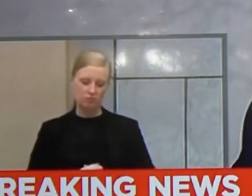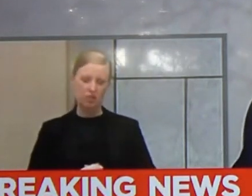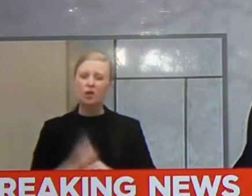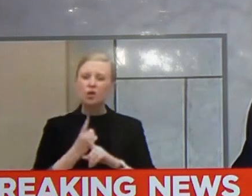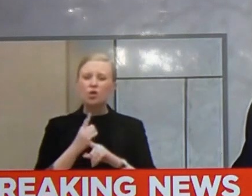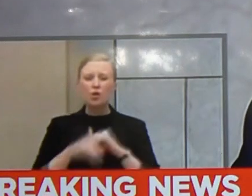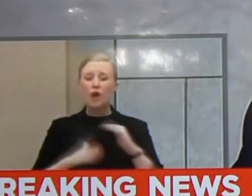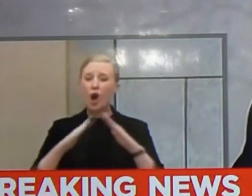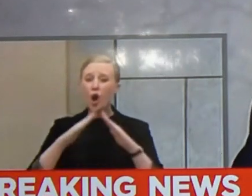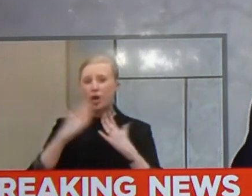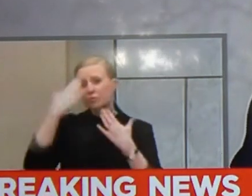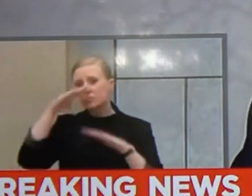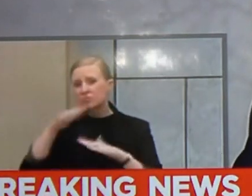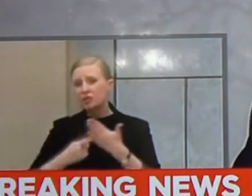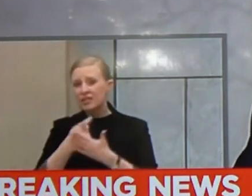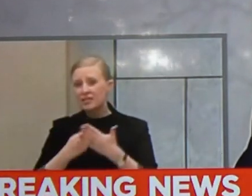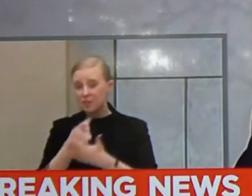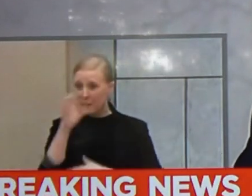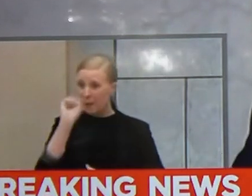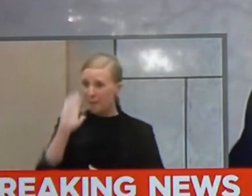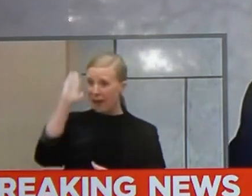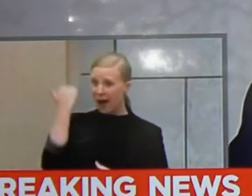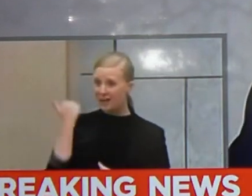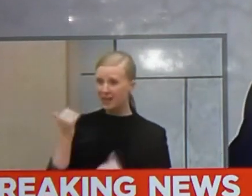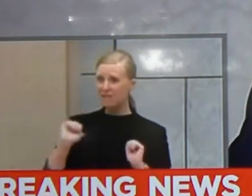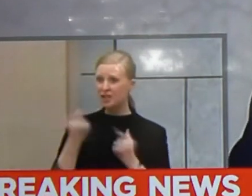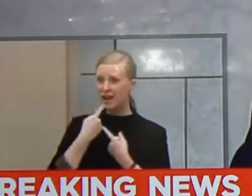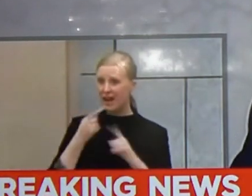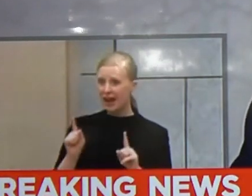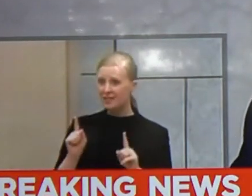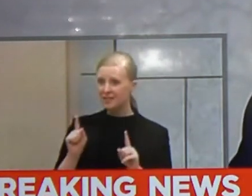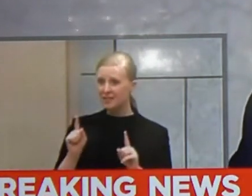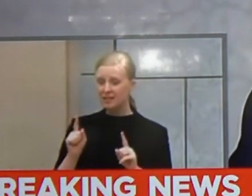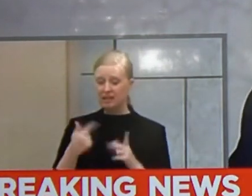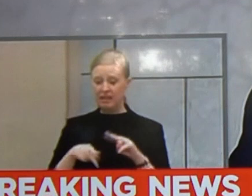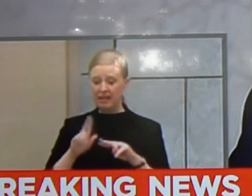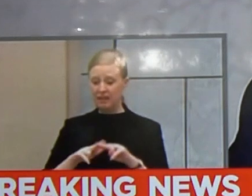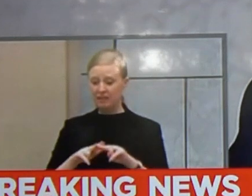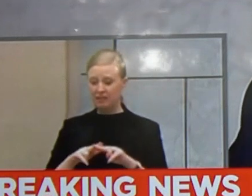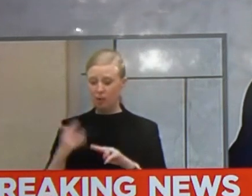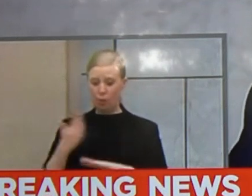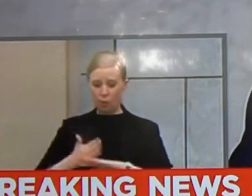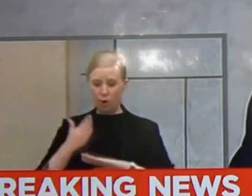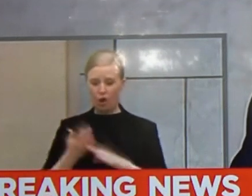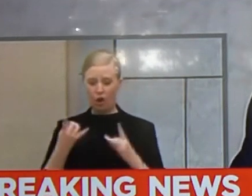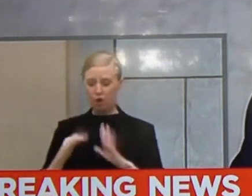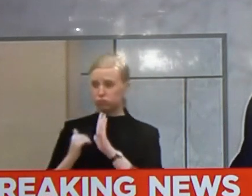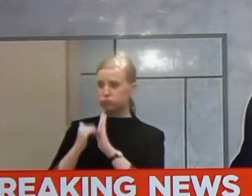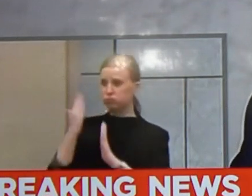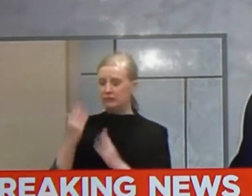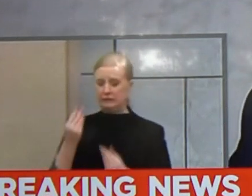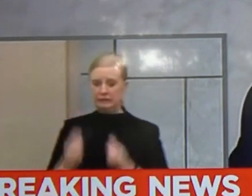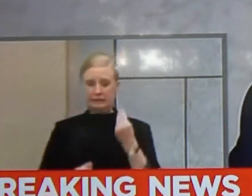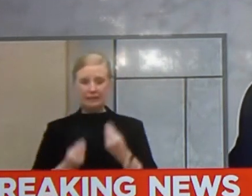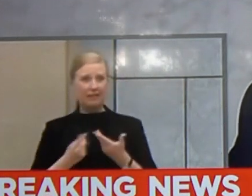you'll recall that we already announced that there was a moratorium on evictions. That doesn't mean there's a moratorium on rents. It means that